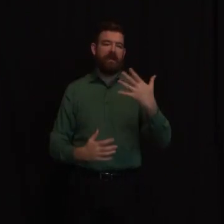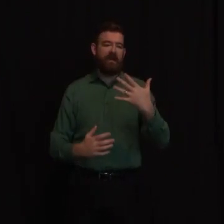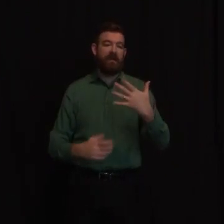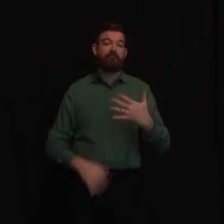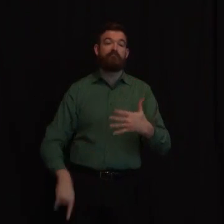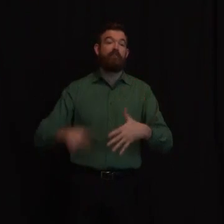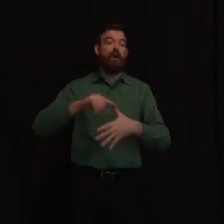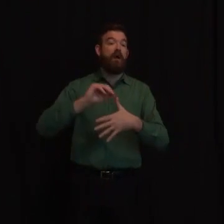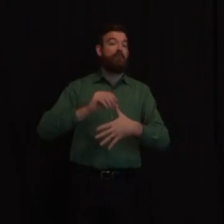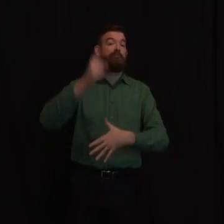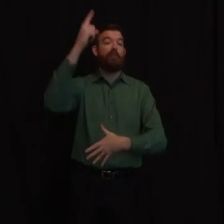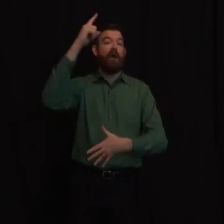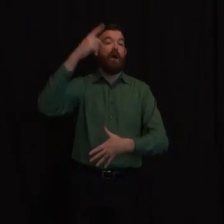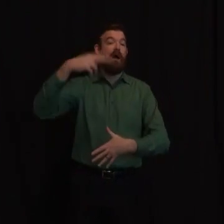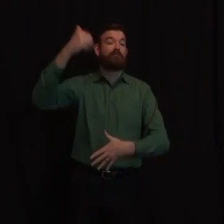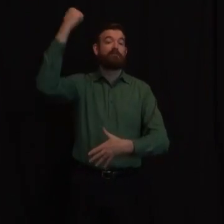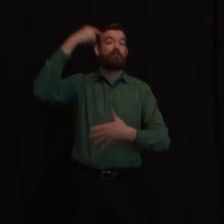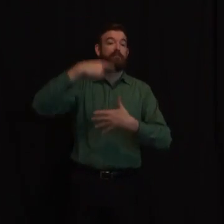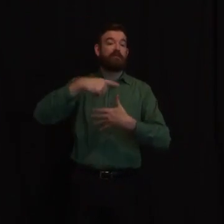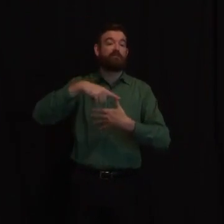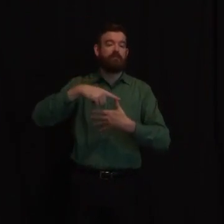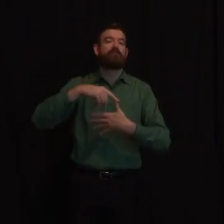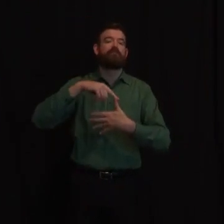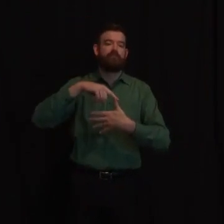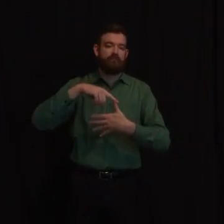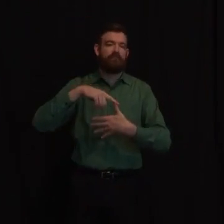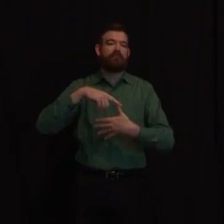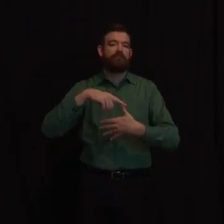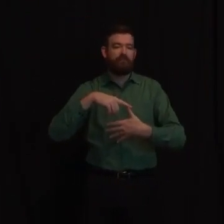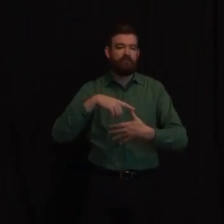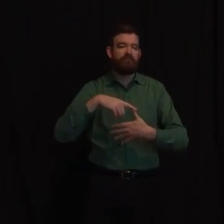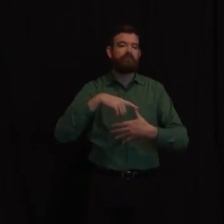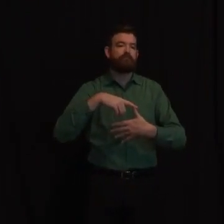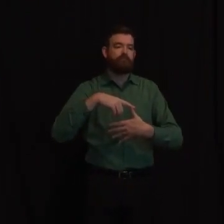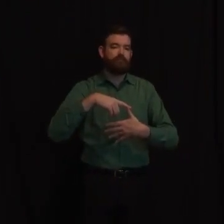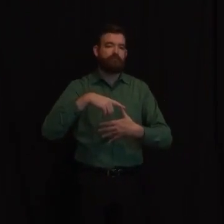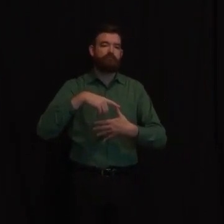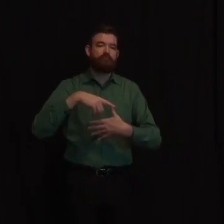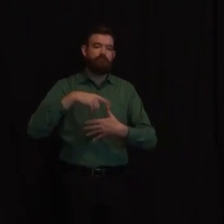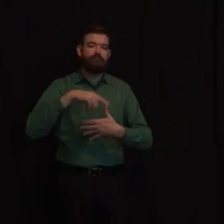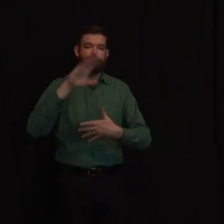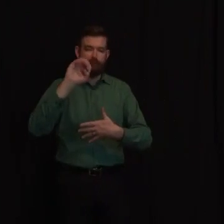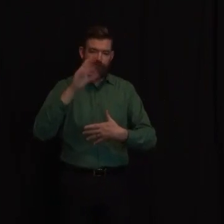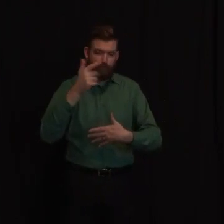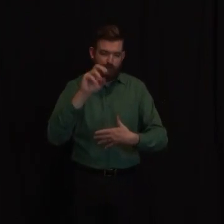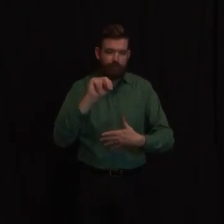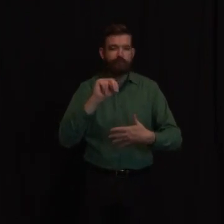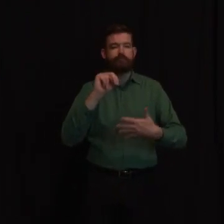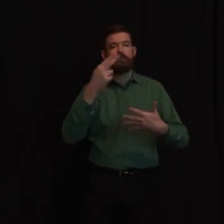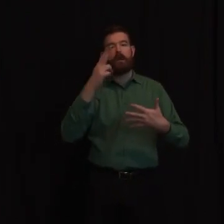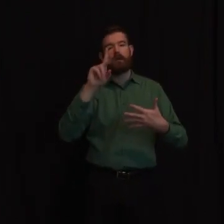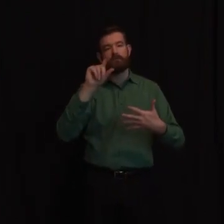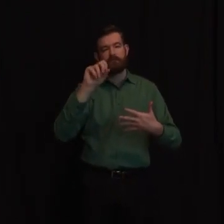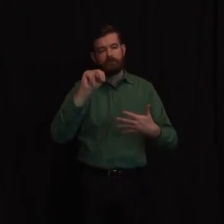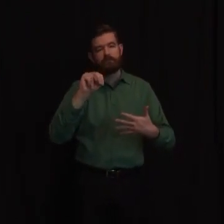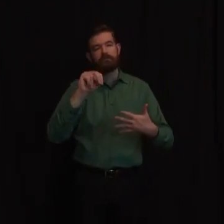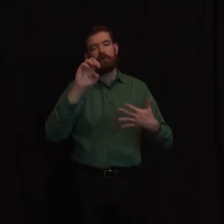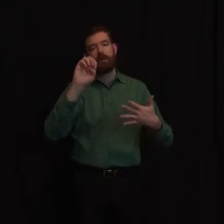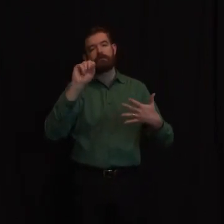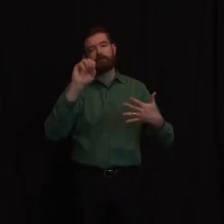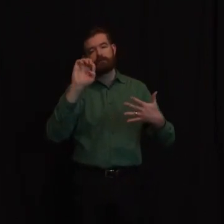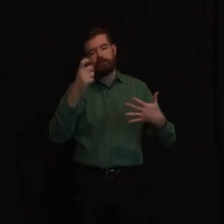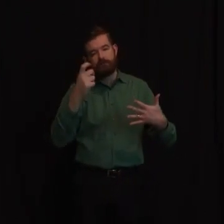of positives and sadly fatalities, but it's Bergen, Hudson, Essex, Union,